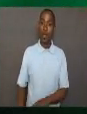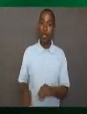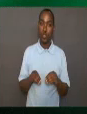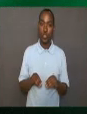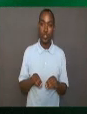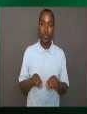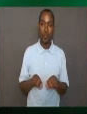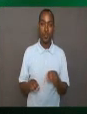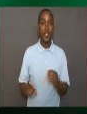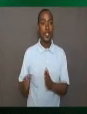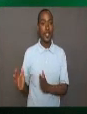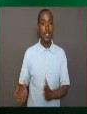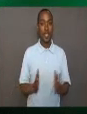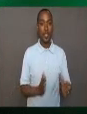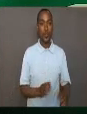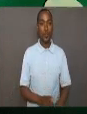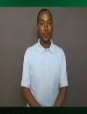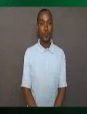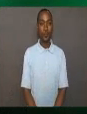Students, let's get ready.